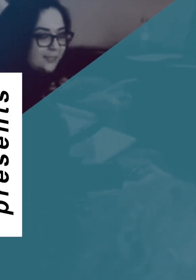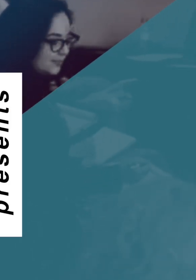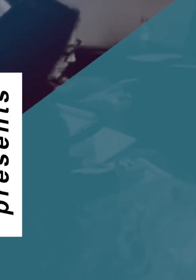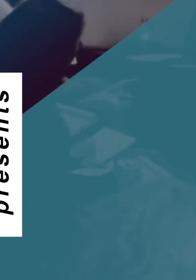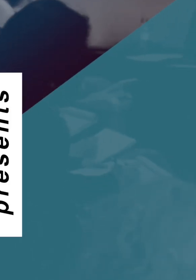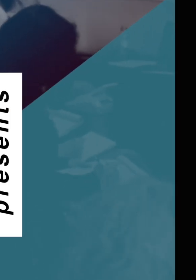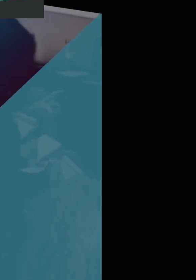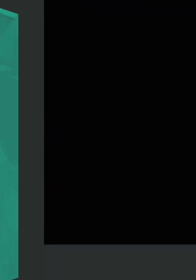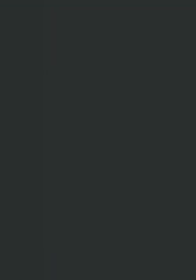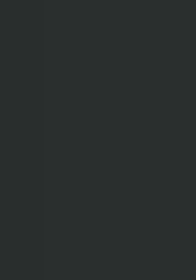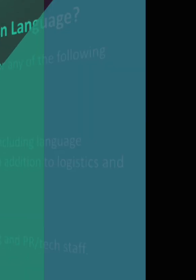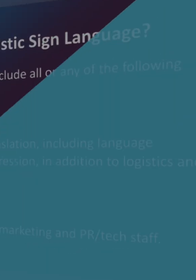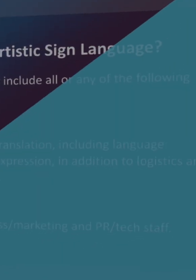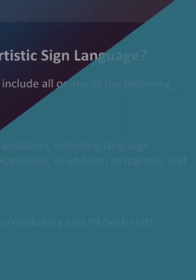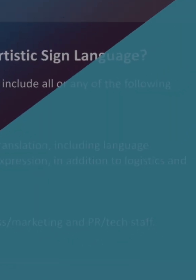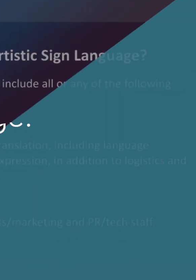presents.